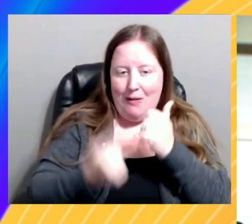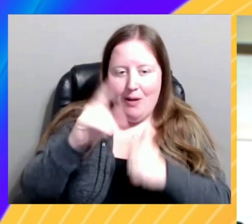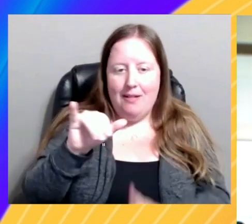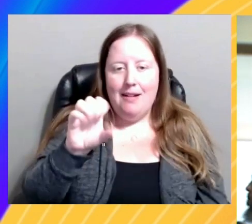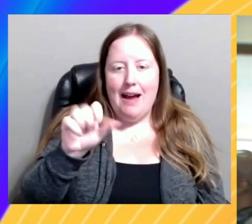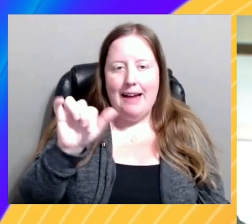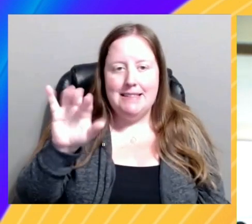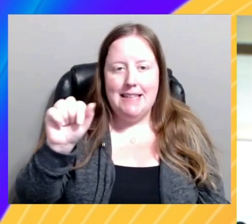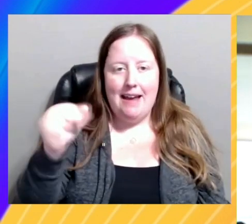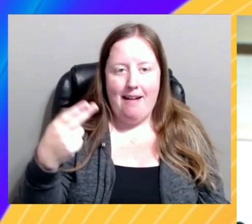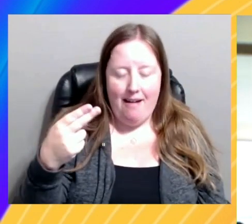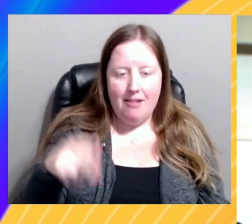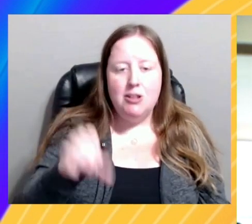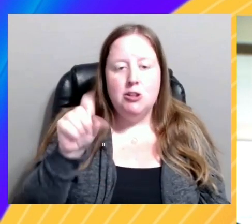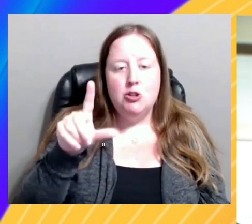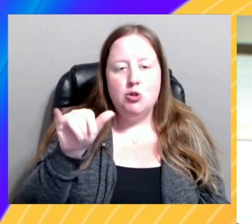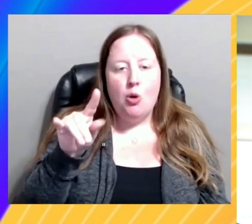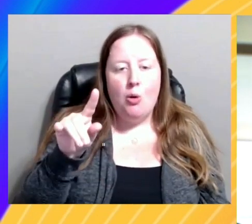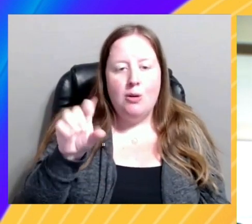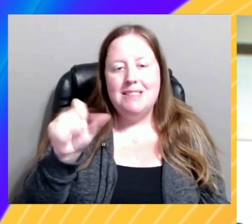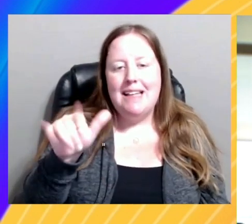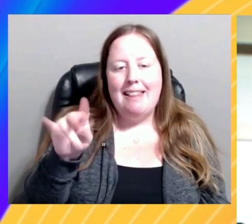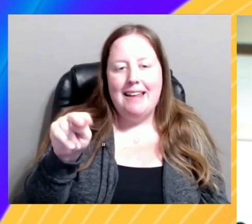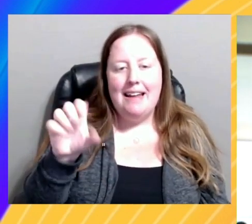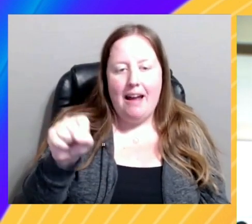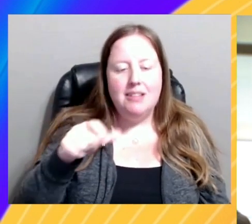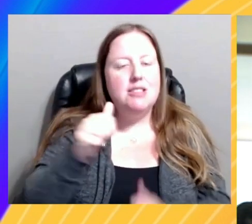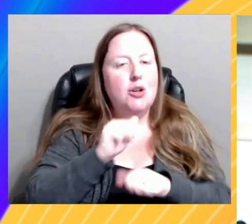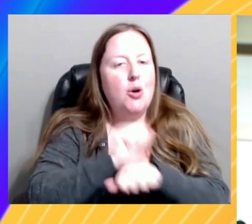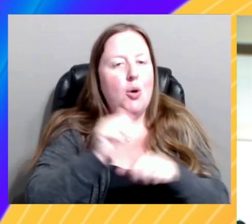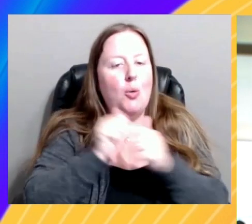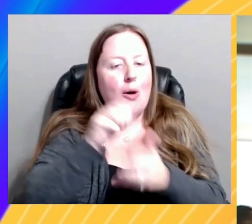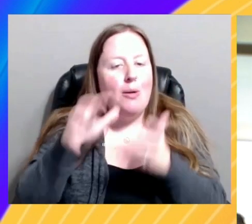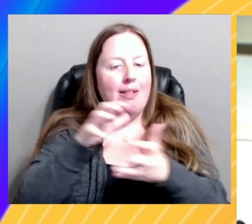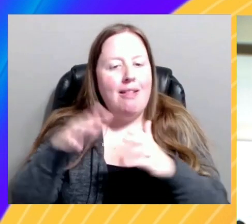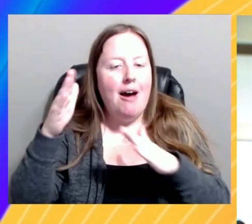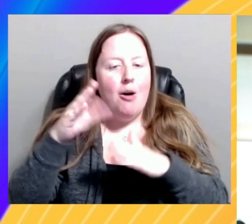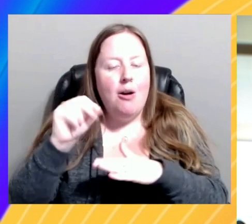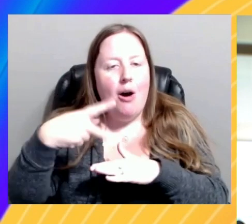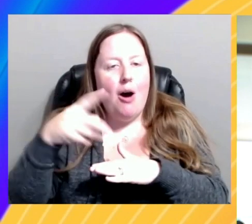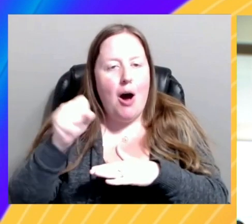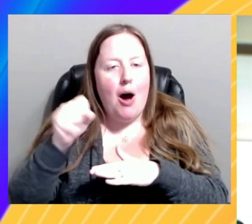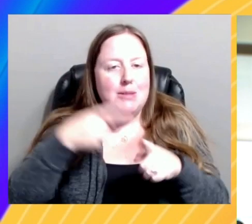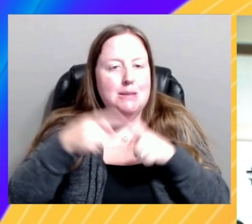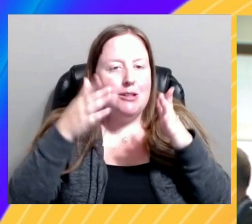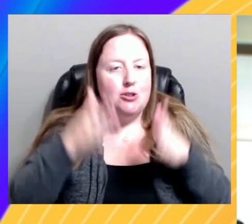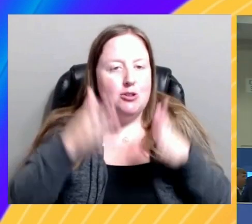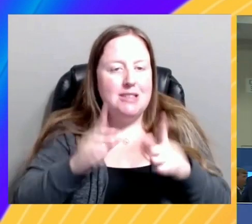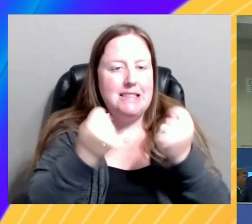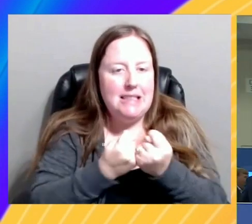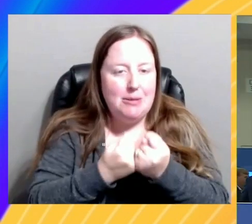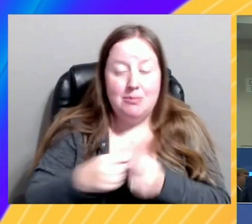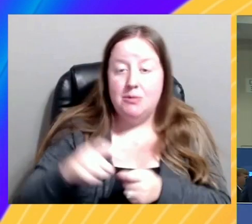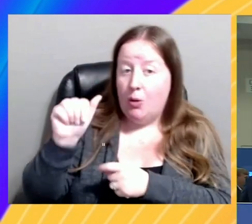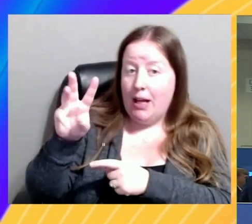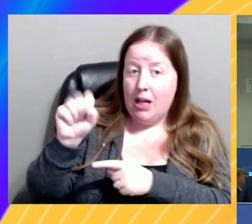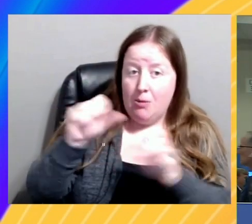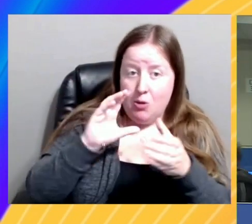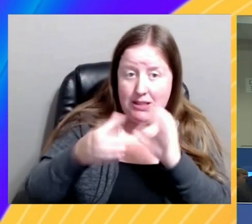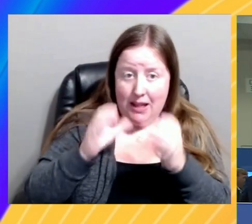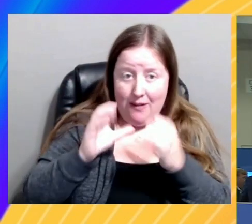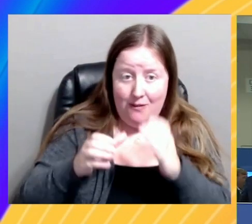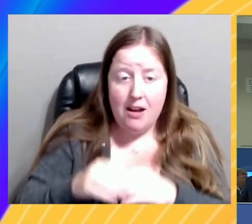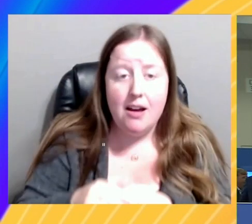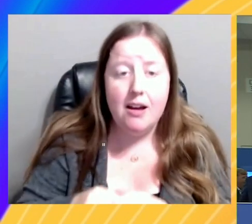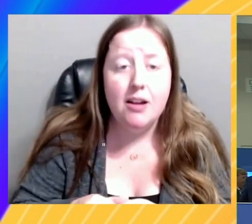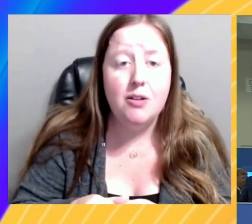specialist solution architect, also work with the cloud operation teams and specialize in AWS Config. So AWS Config, let's kind of set the stage here and talk